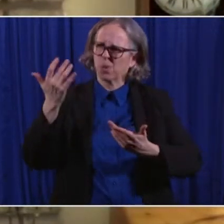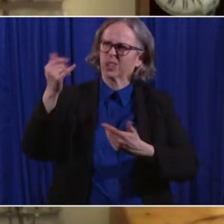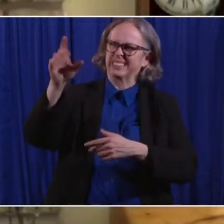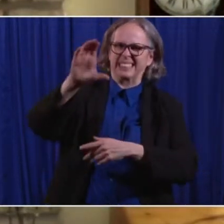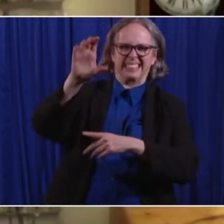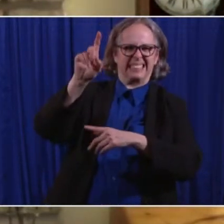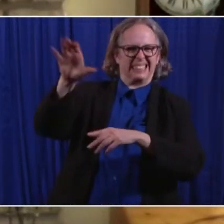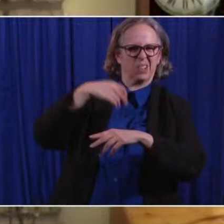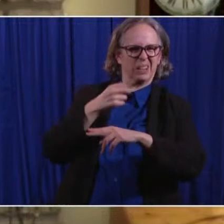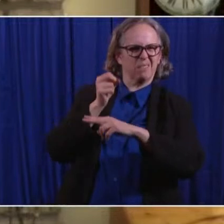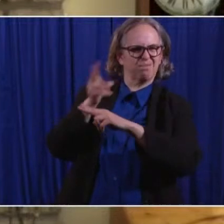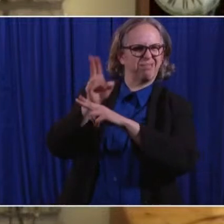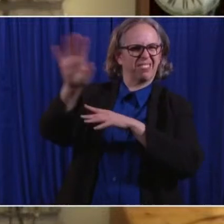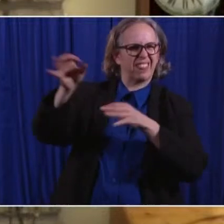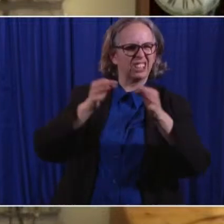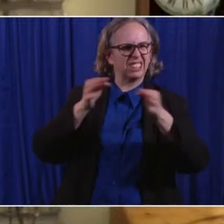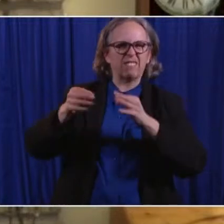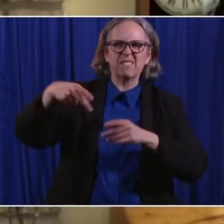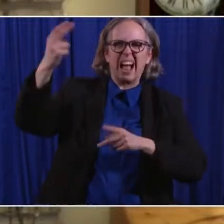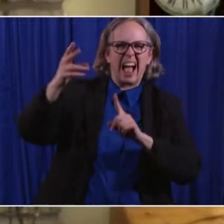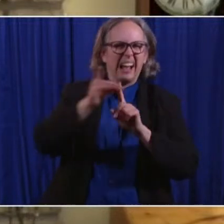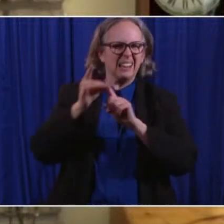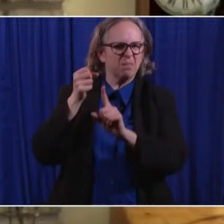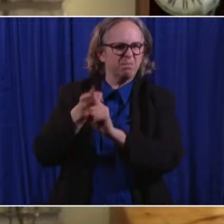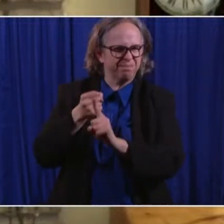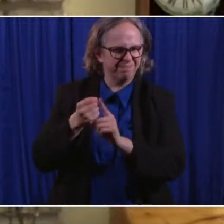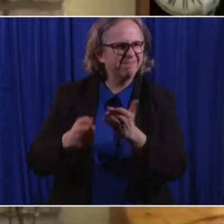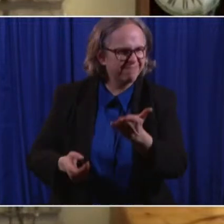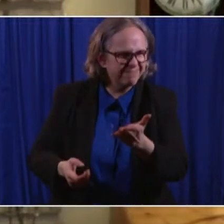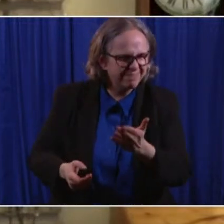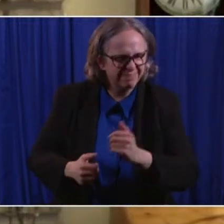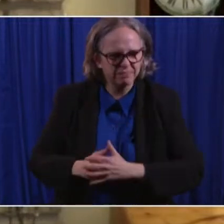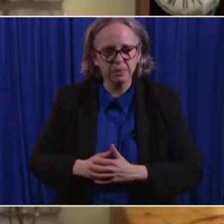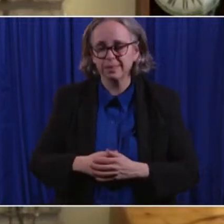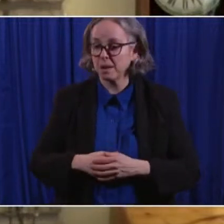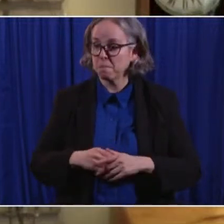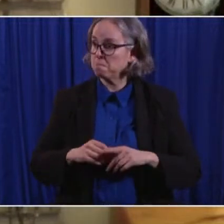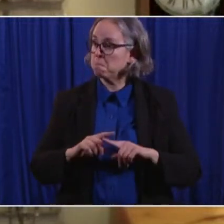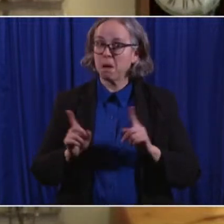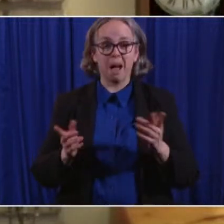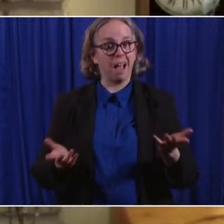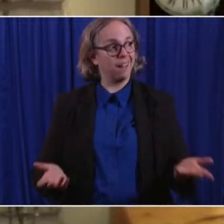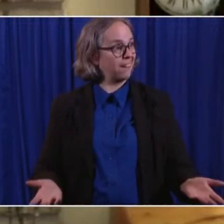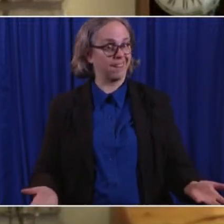high incidence level, but the data is certainly trending